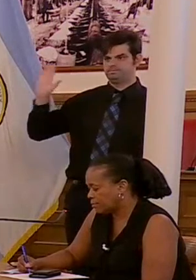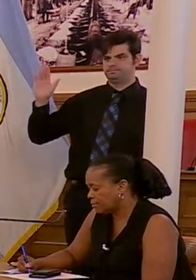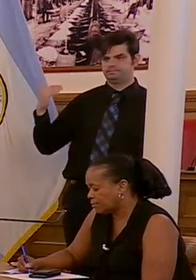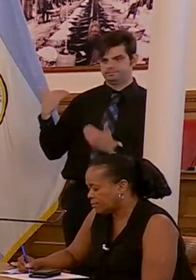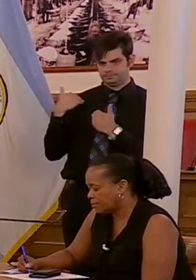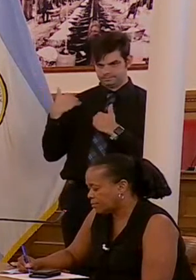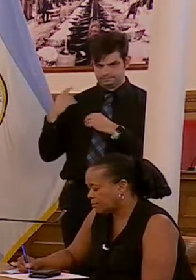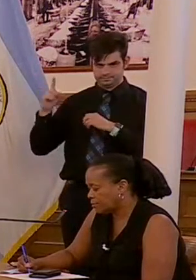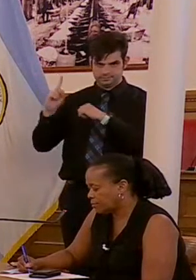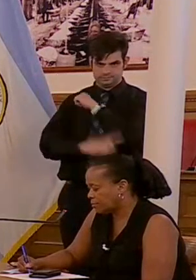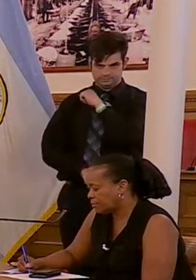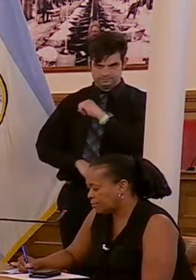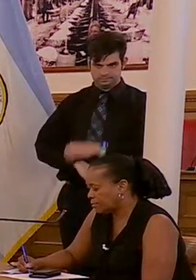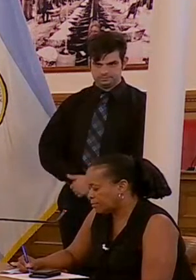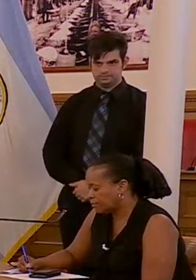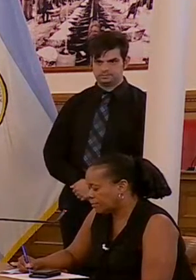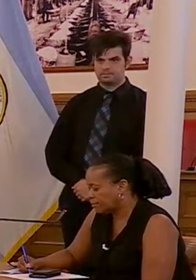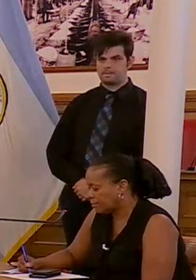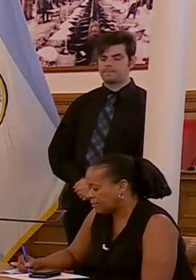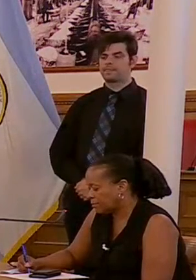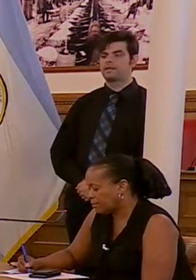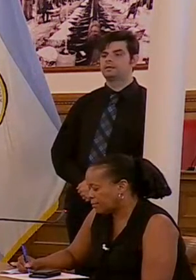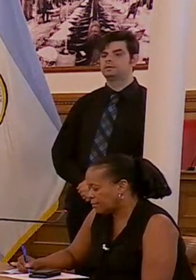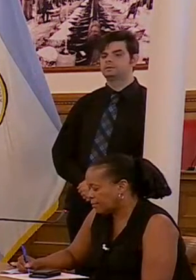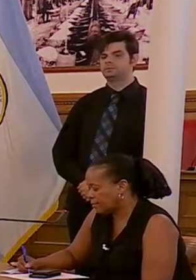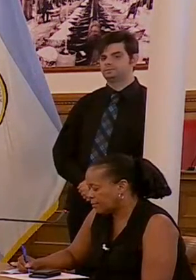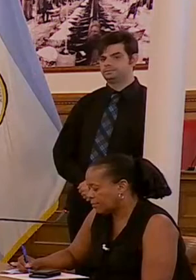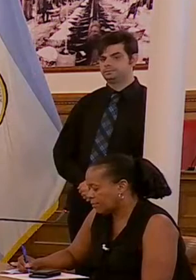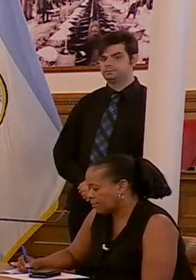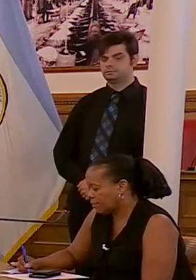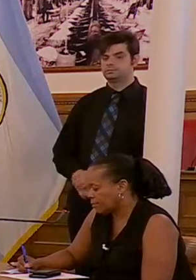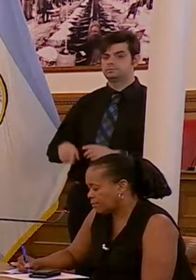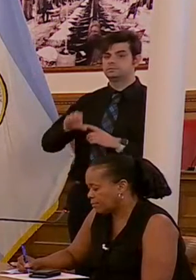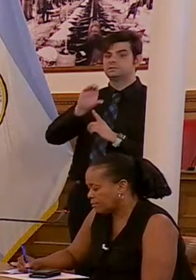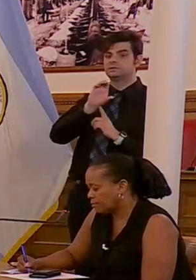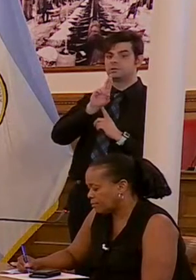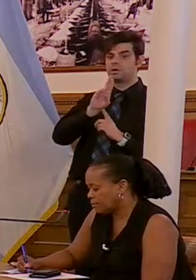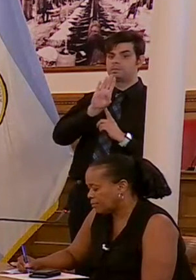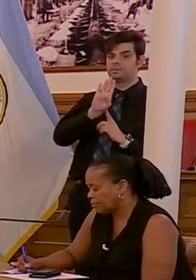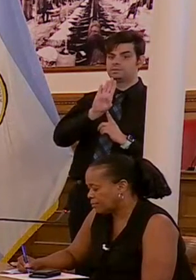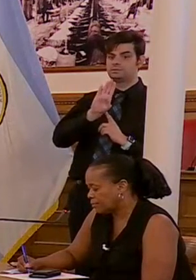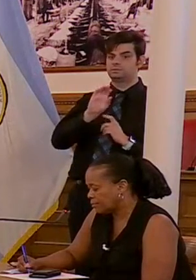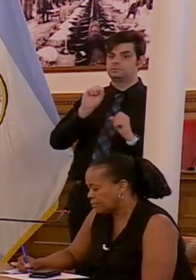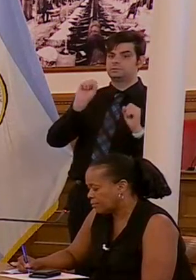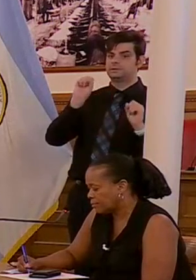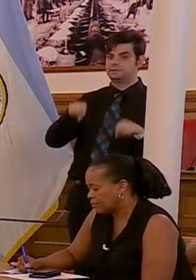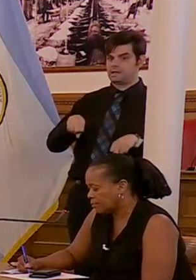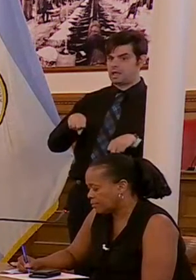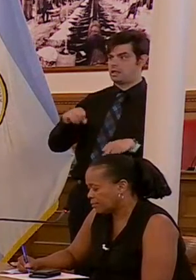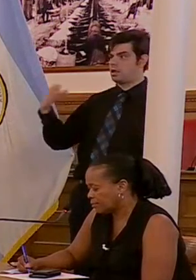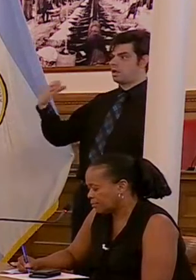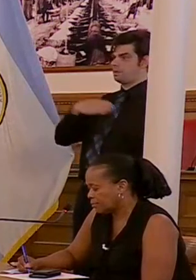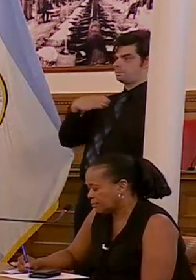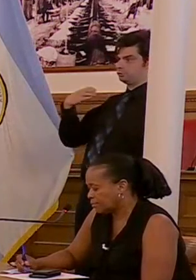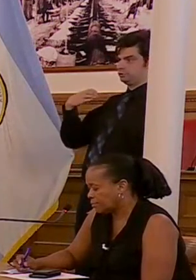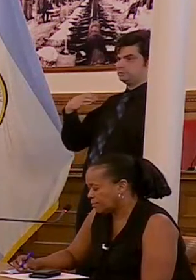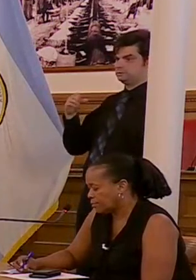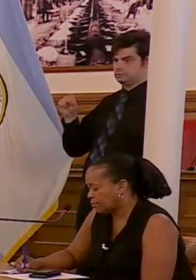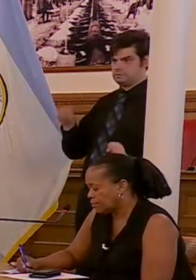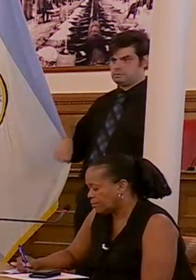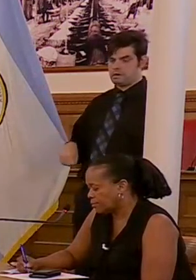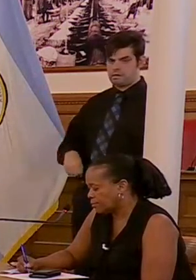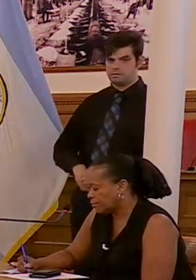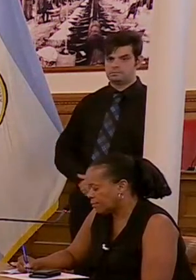to object to those disciplinary actions and to have a process for a hearing. That hearing in our